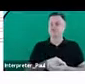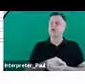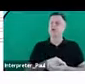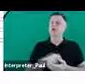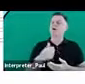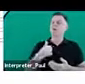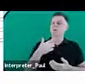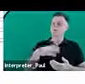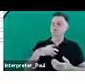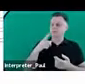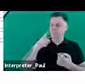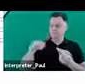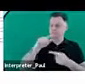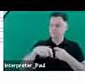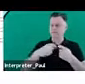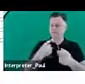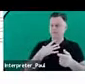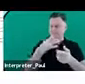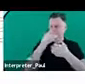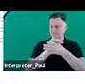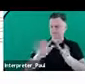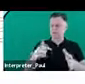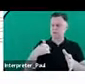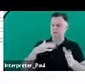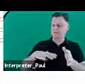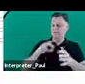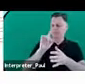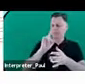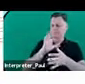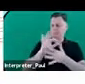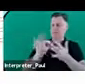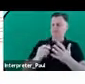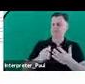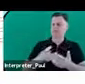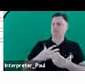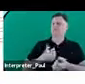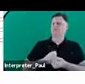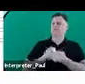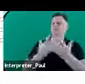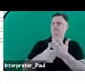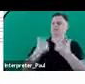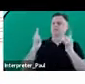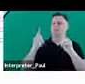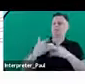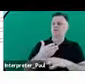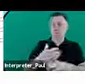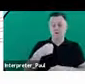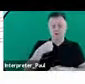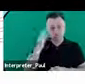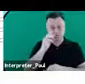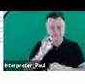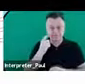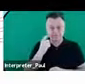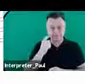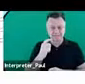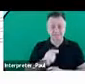in what they need and to be able to articulate that to the employer. And I'm not saying it's easy because actually,